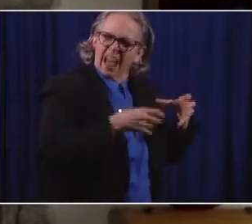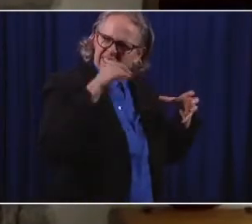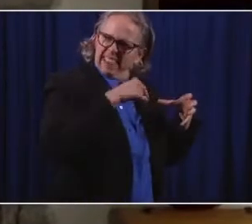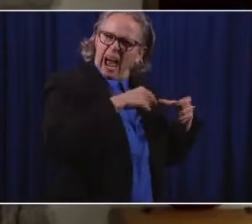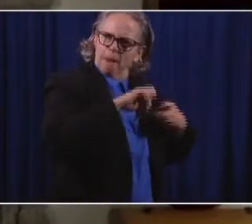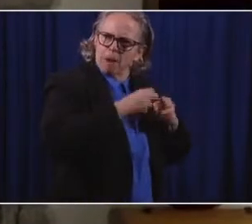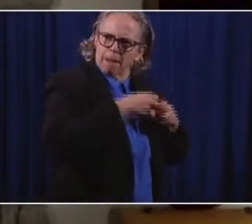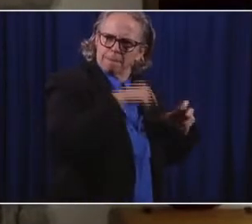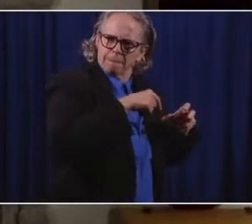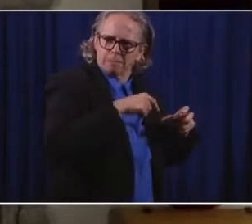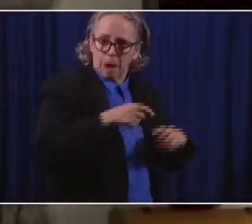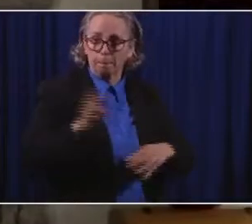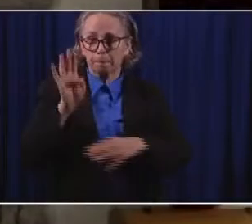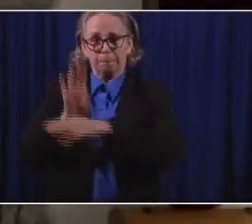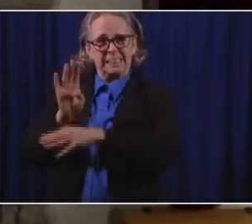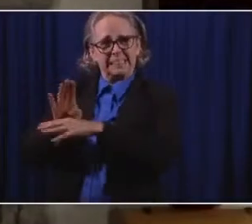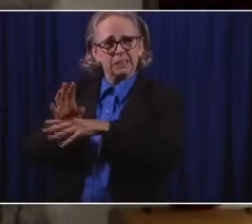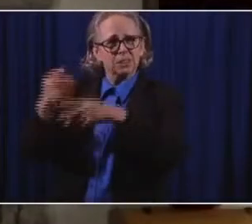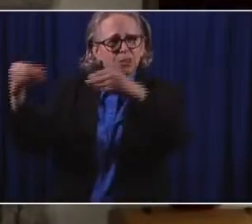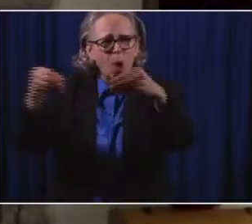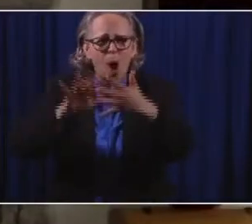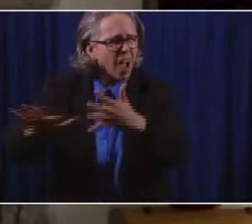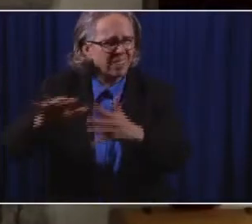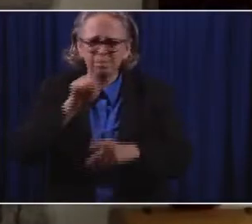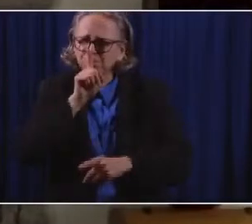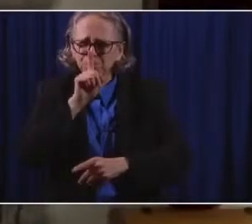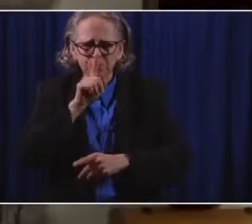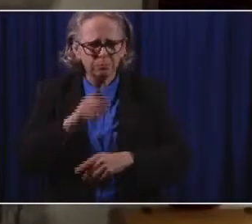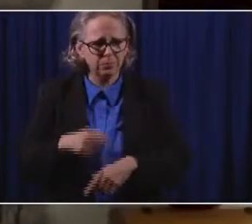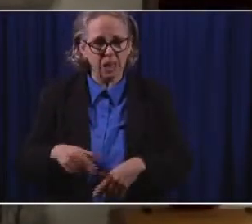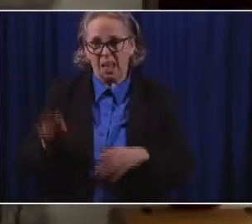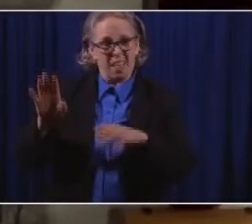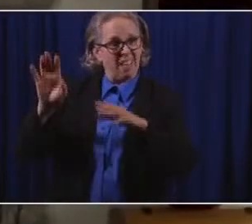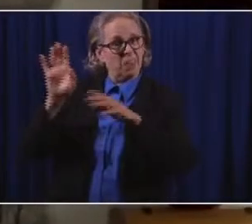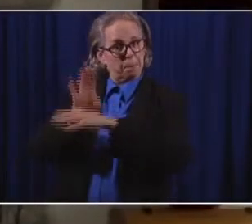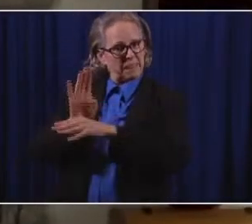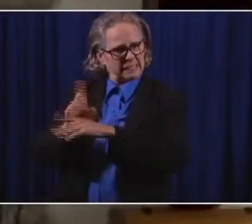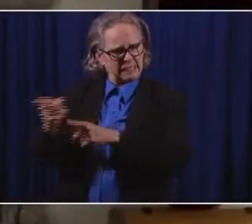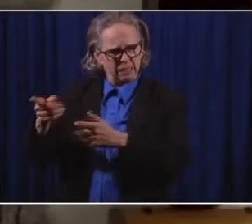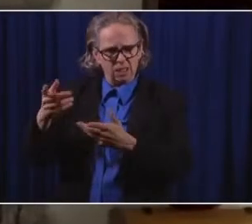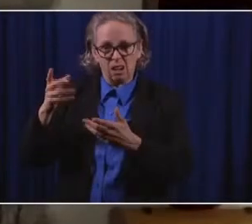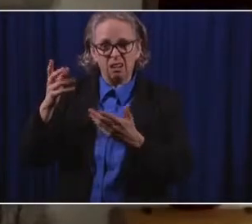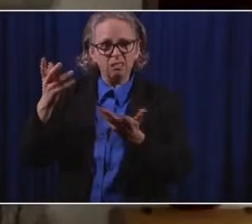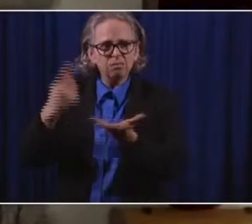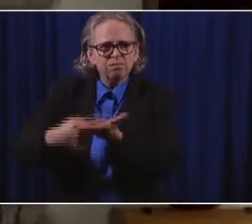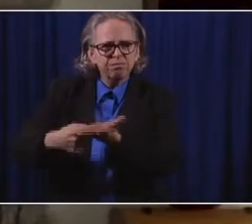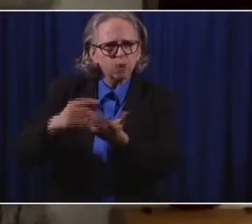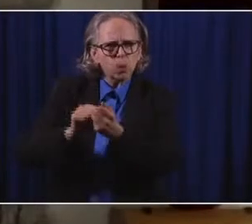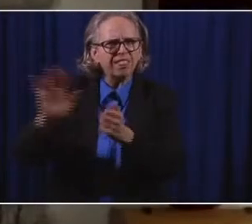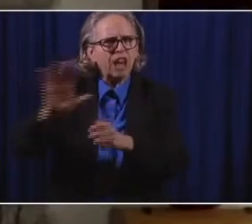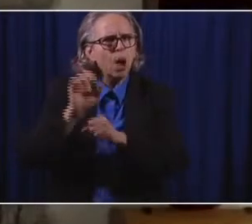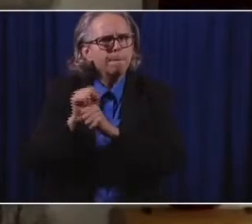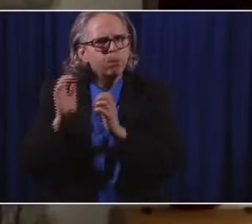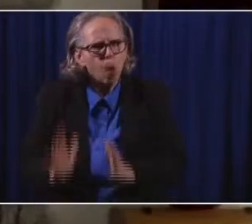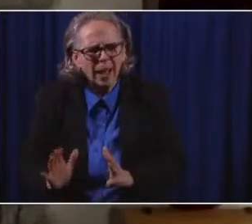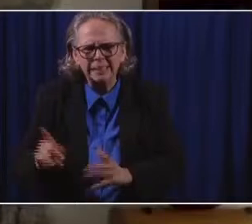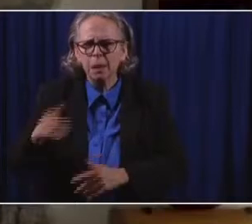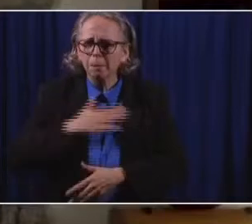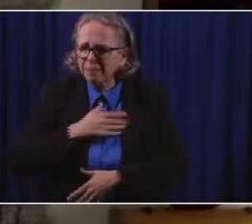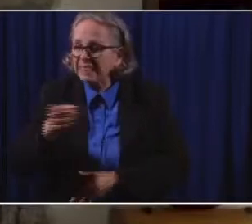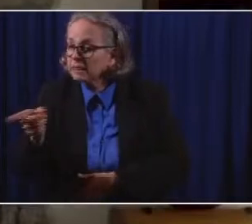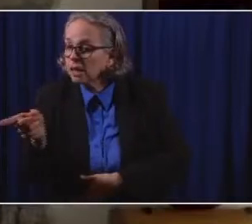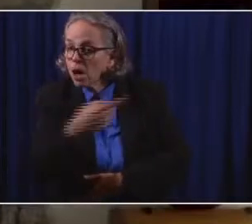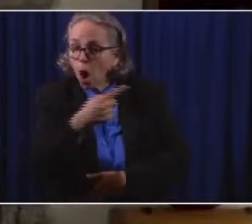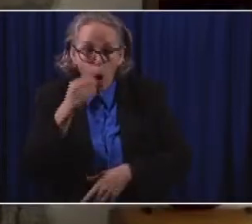talk to your employees about being safe when they go home. That's why we're talking to any community leaders